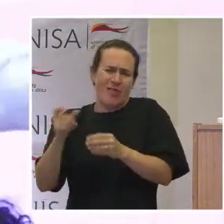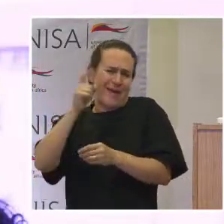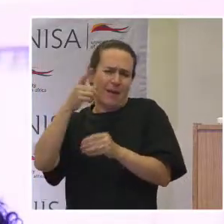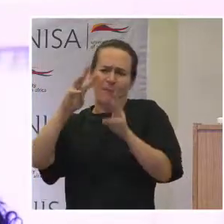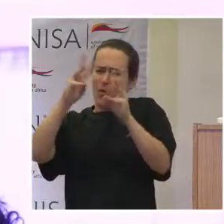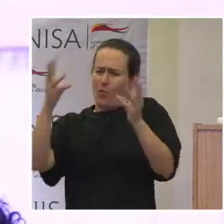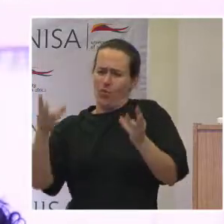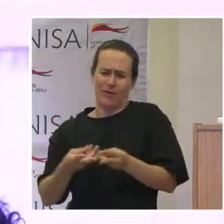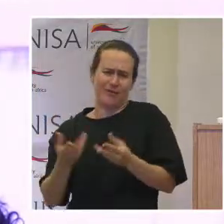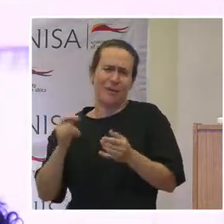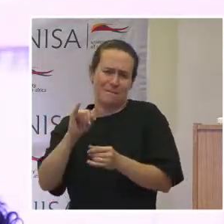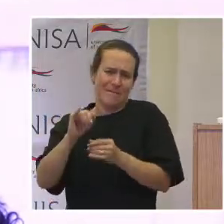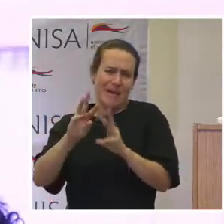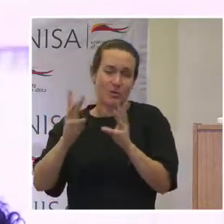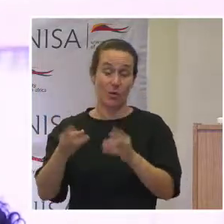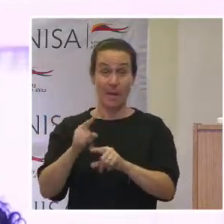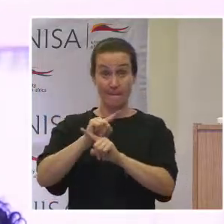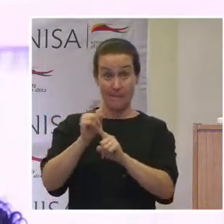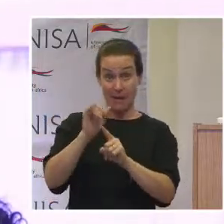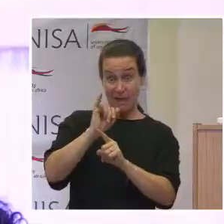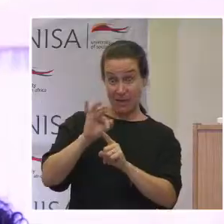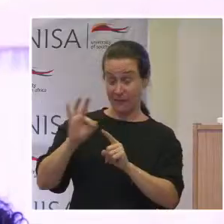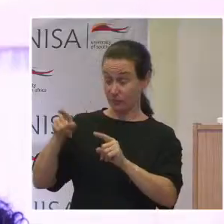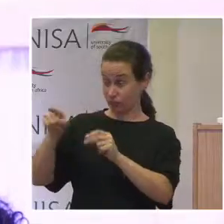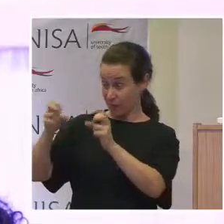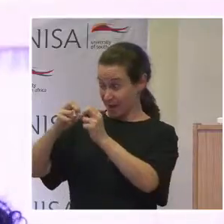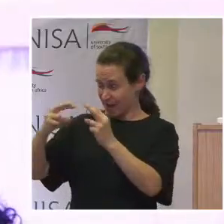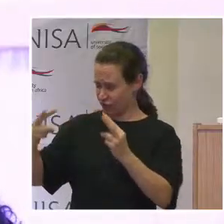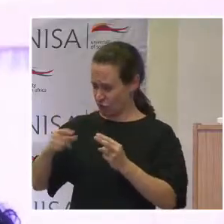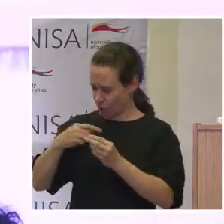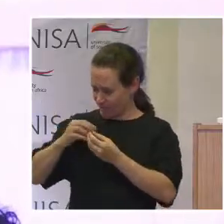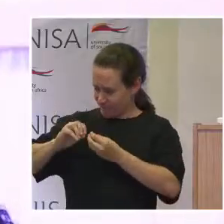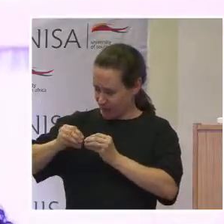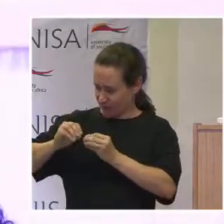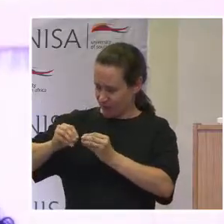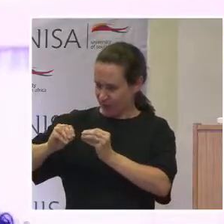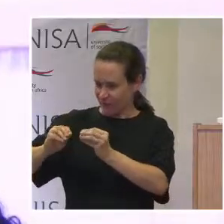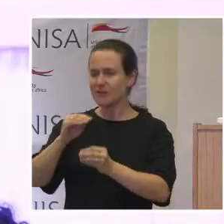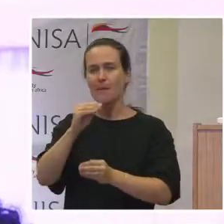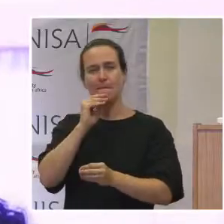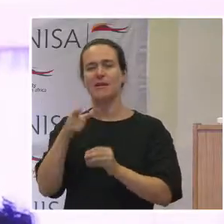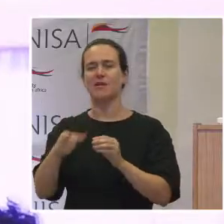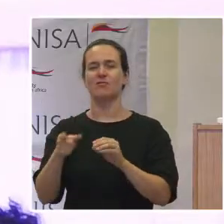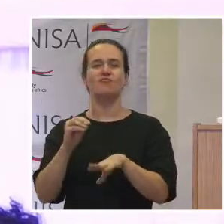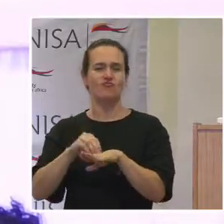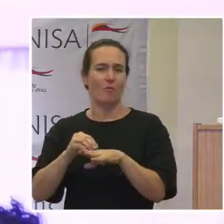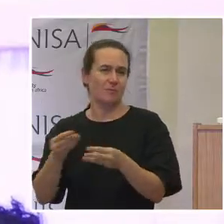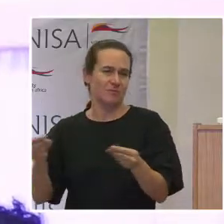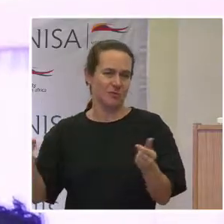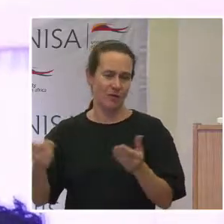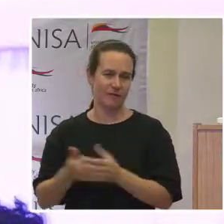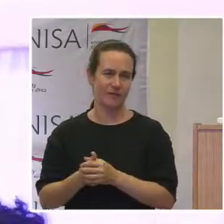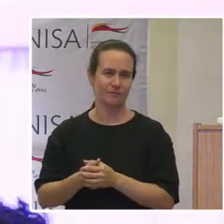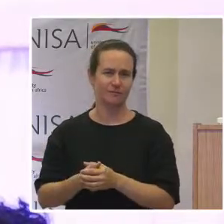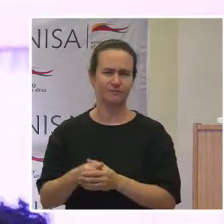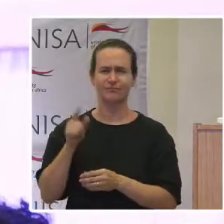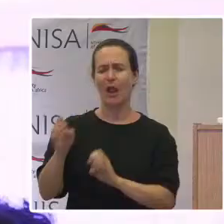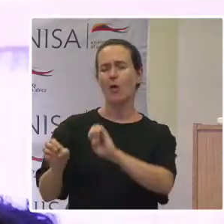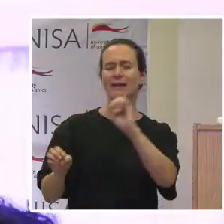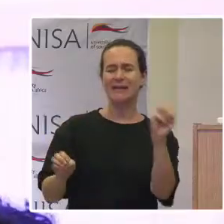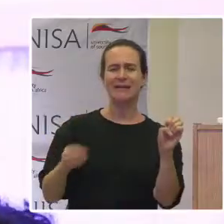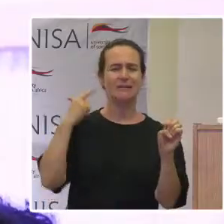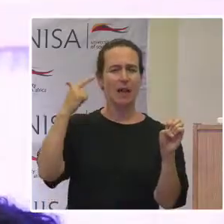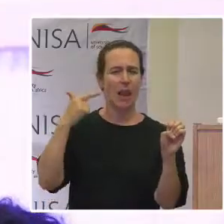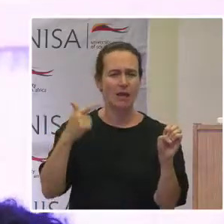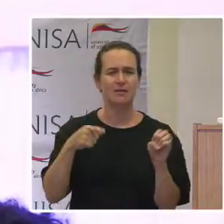But if the infrastructure was maintained, we wouldn't be having these problems. That is the same, that's East London, in